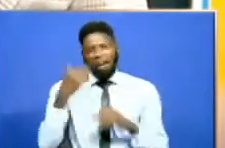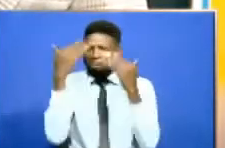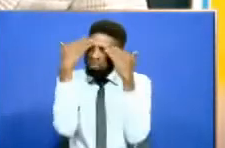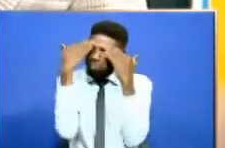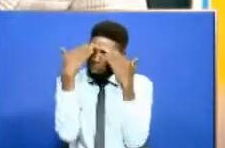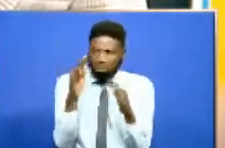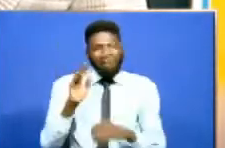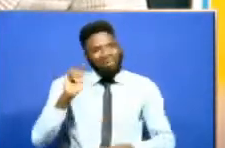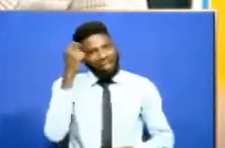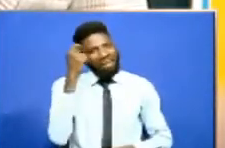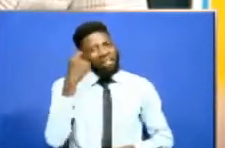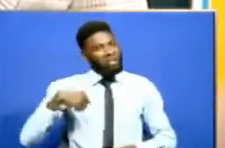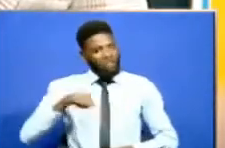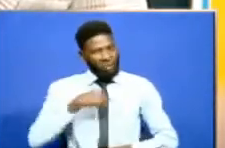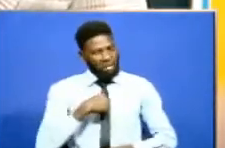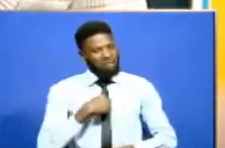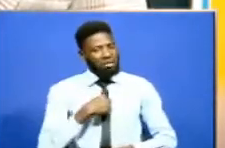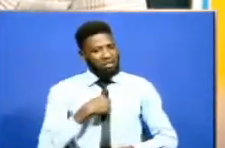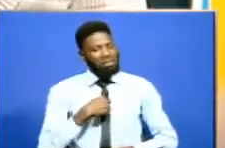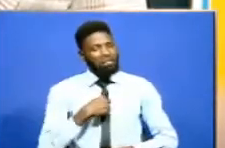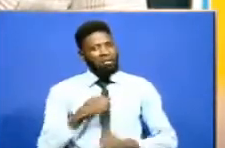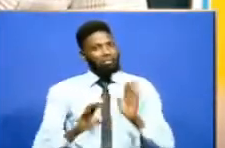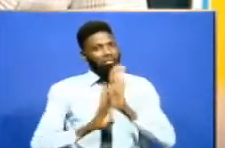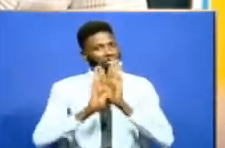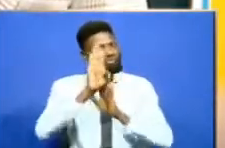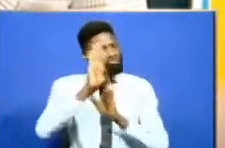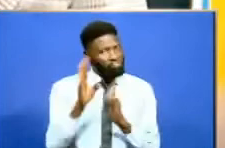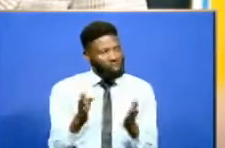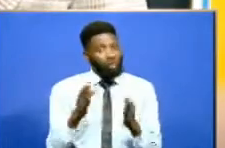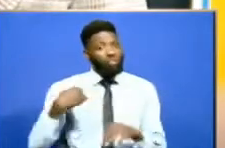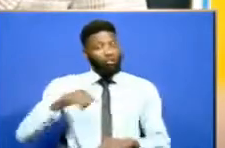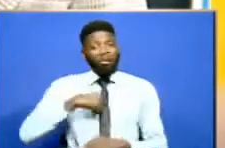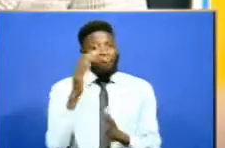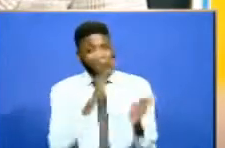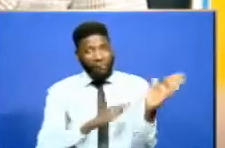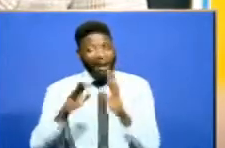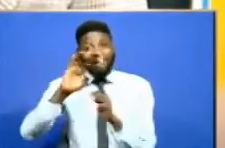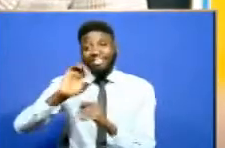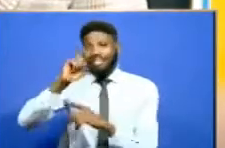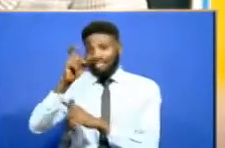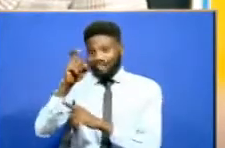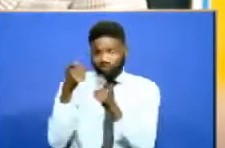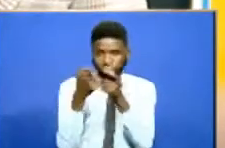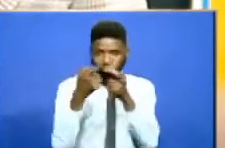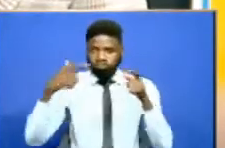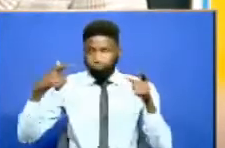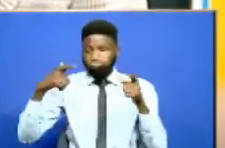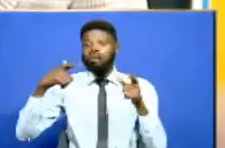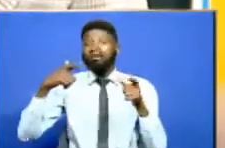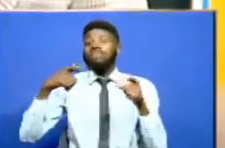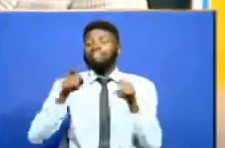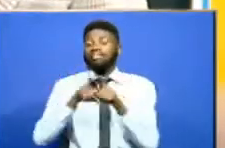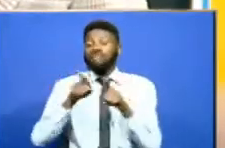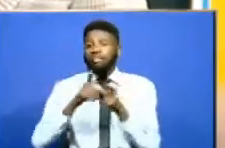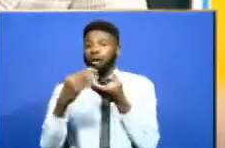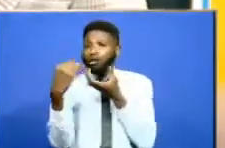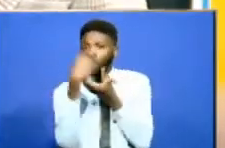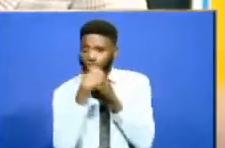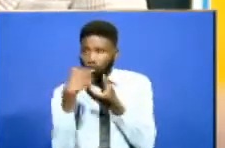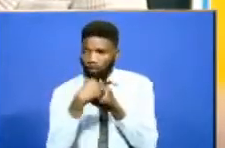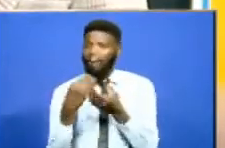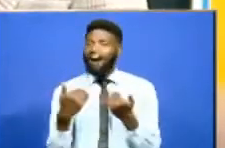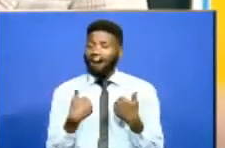getting there, because even right now we're having a conversation of expanding the executive and having inclusivity. Will